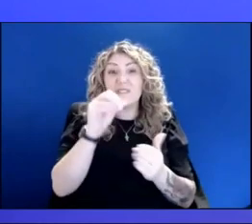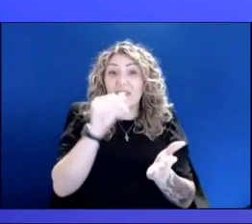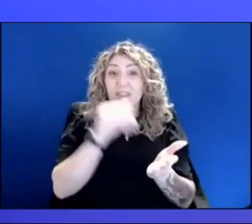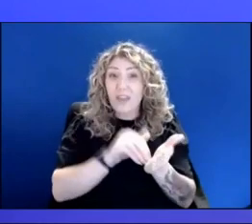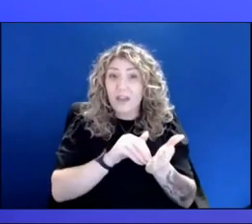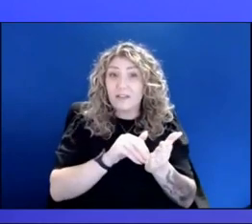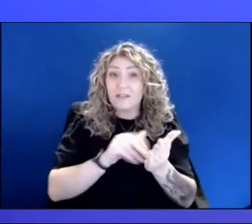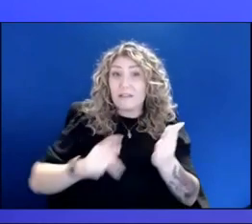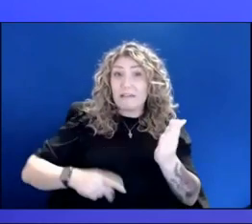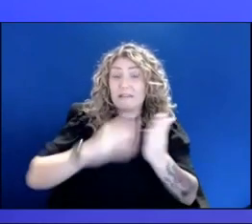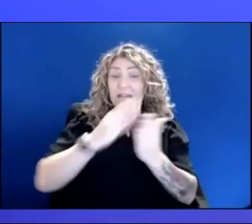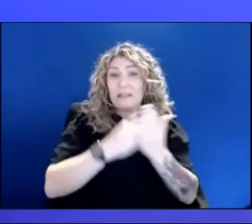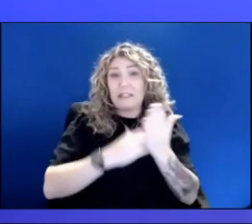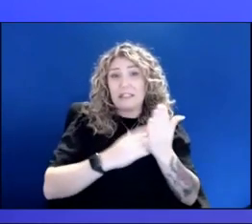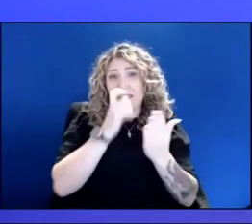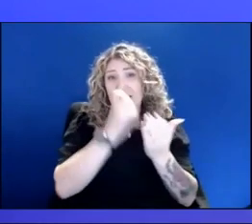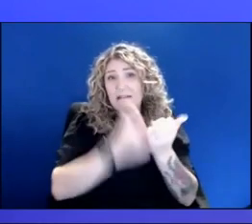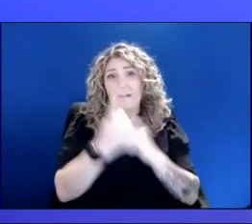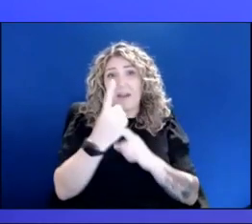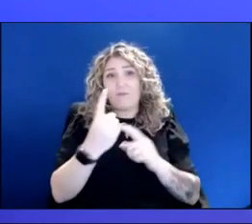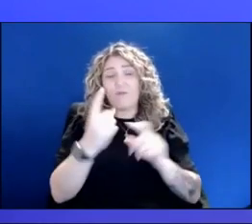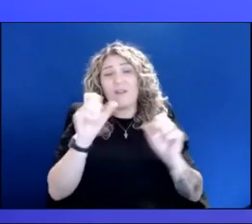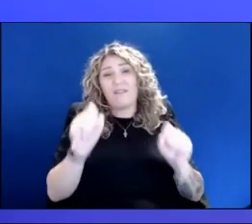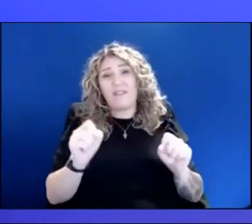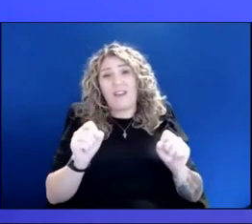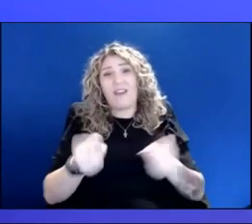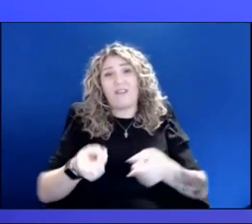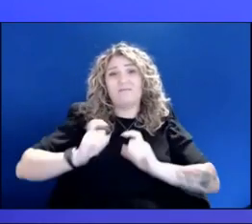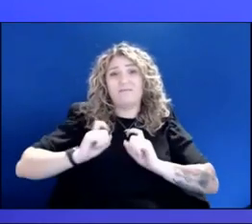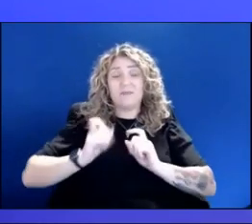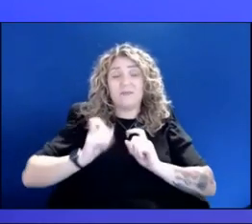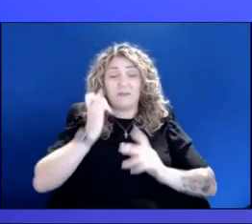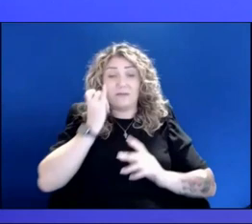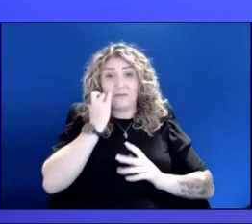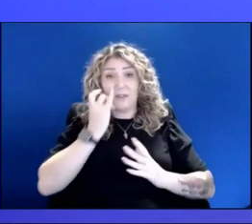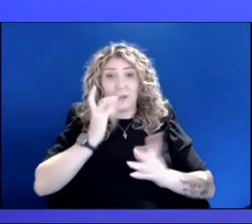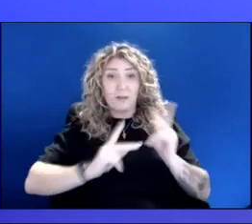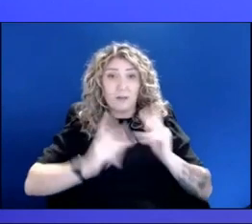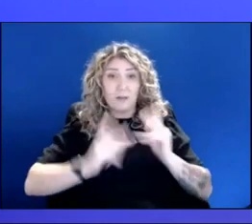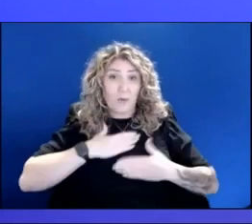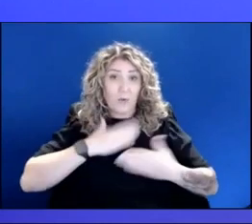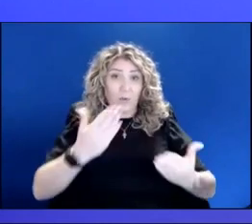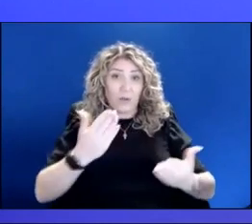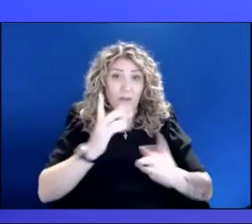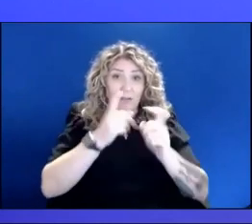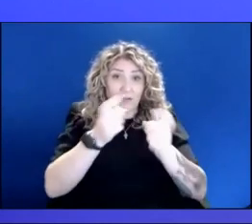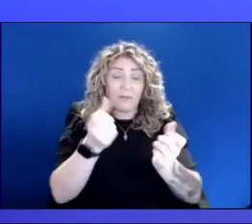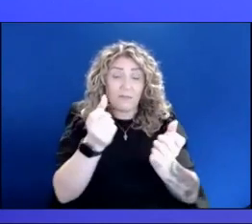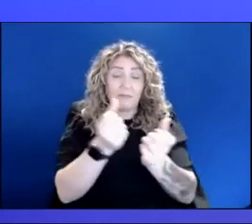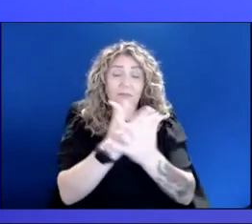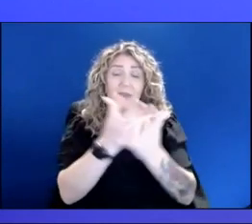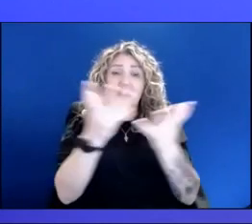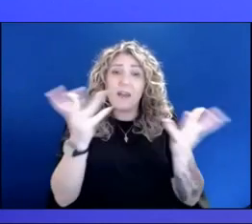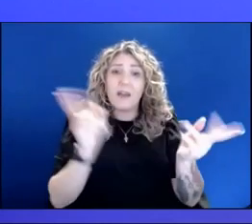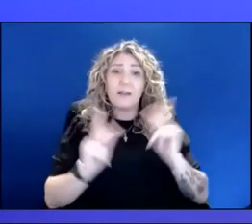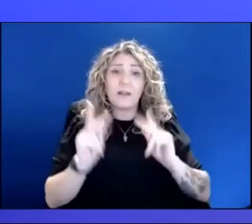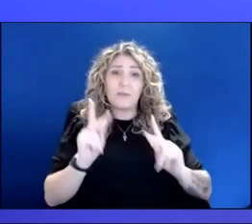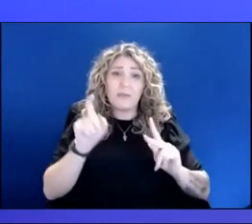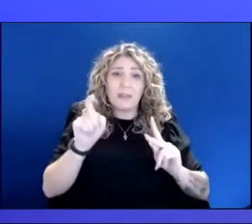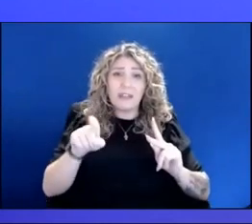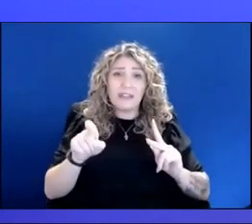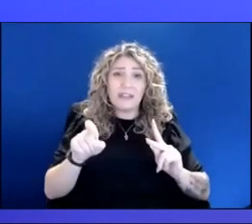happy ending. So if there are people that are willing to donate, there are lots of people who need a kidney. And it's safe,